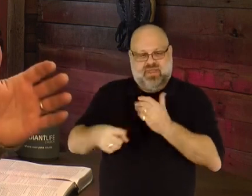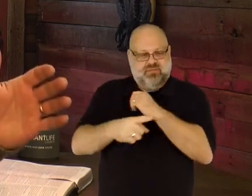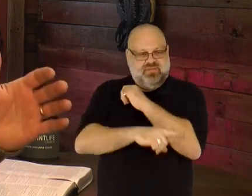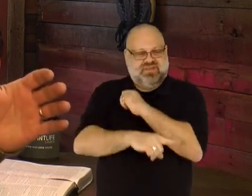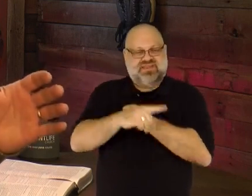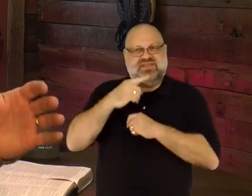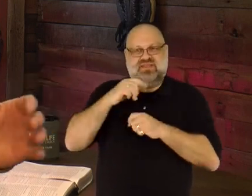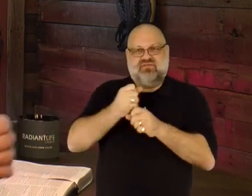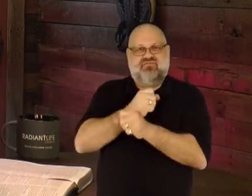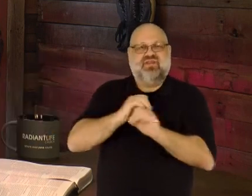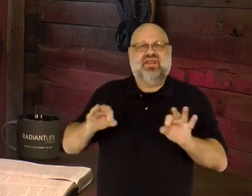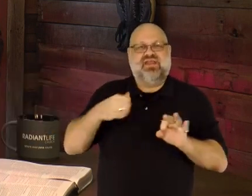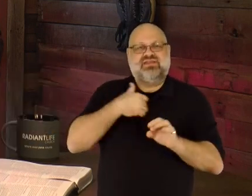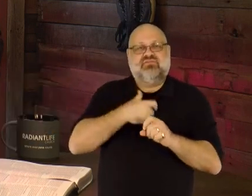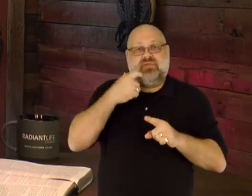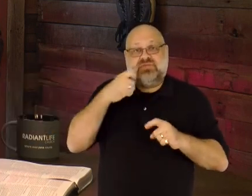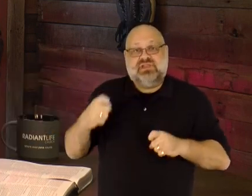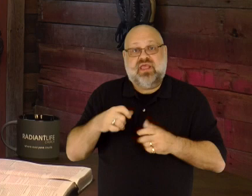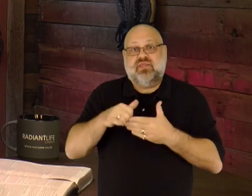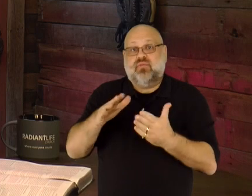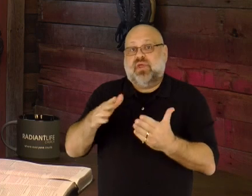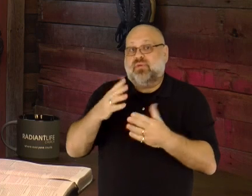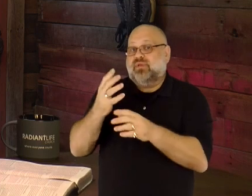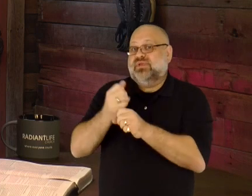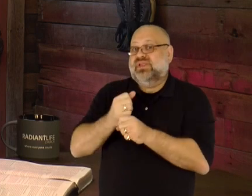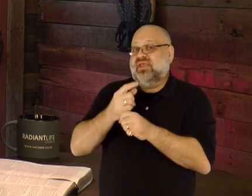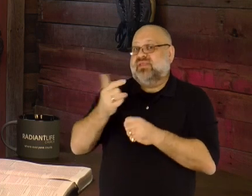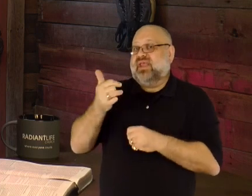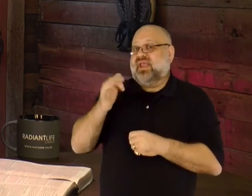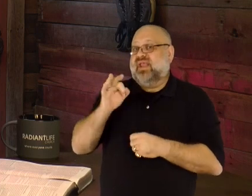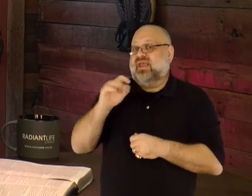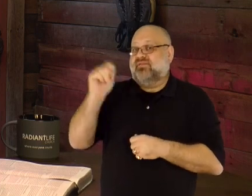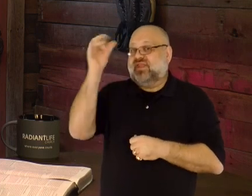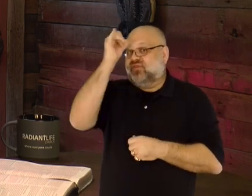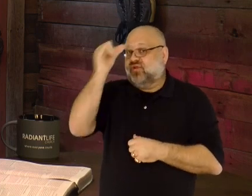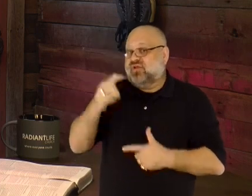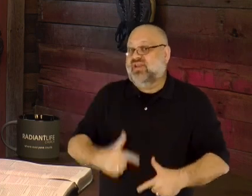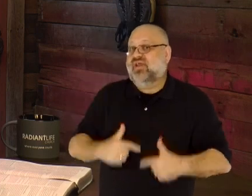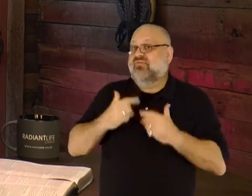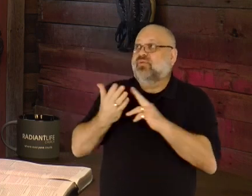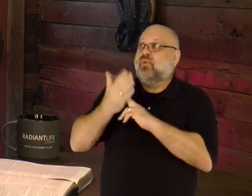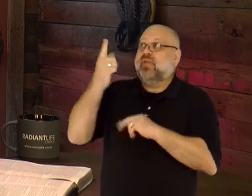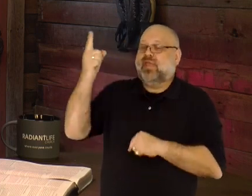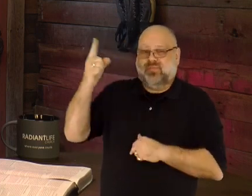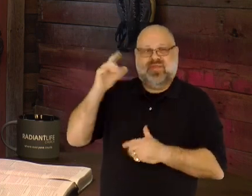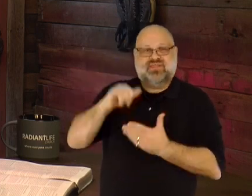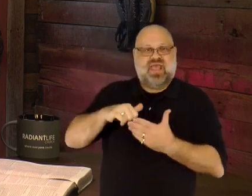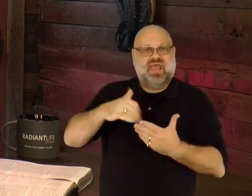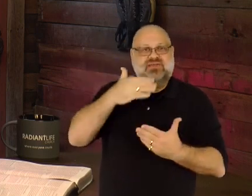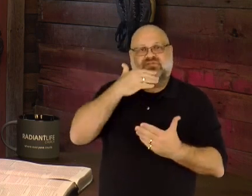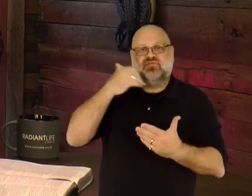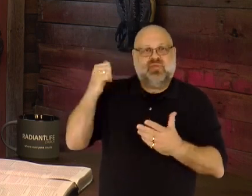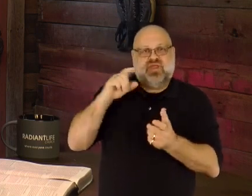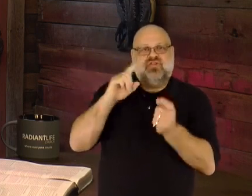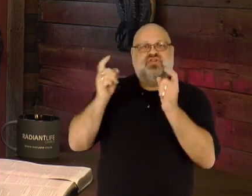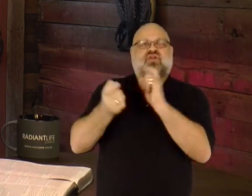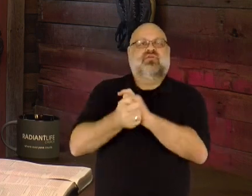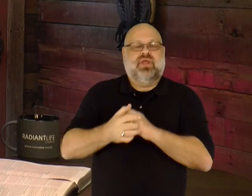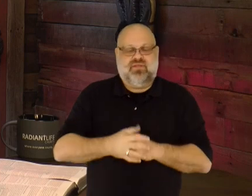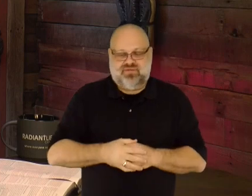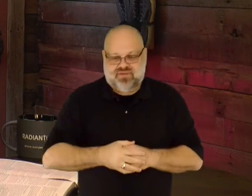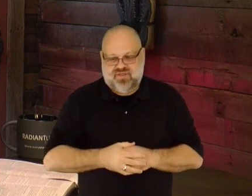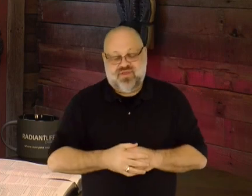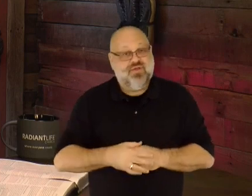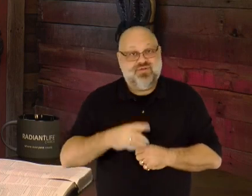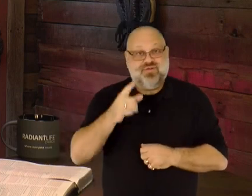free from sin so that we can receive the gift of eternal life through him. This is the greatest turnaround. If you're